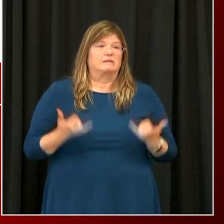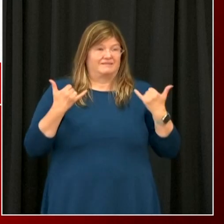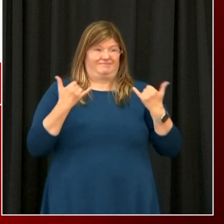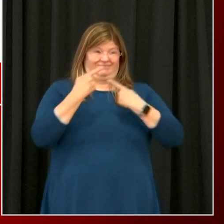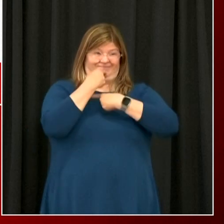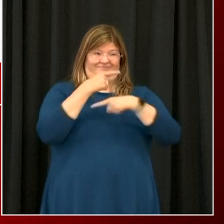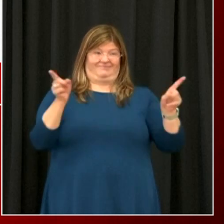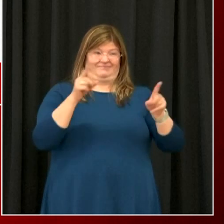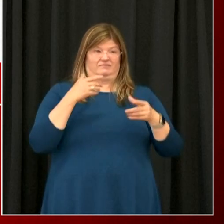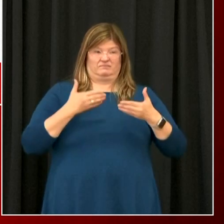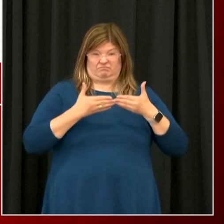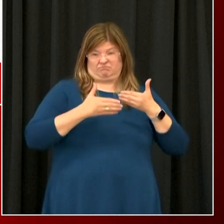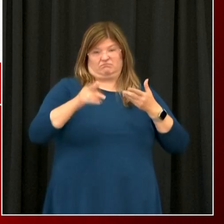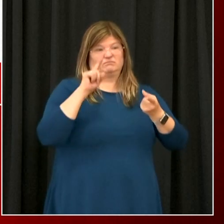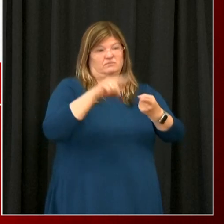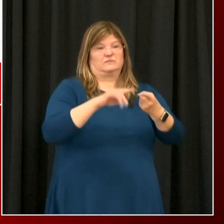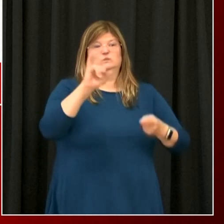DC